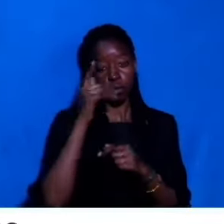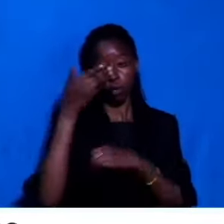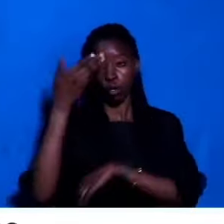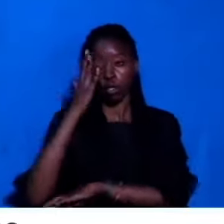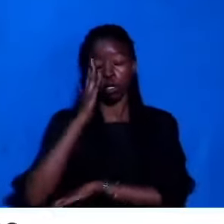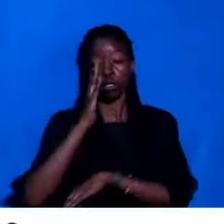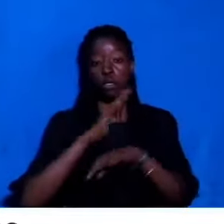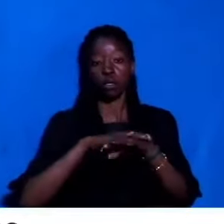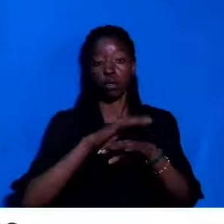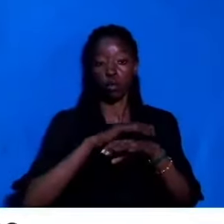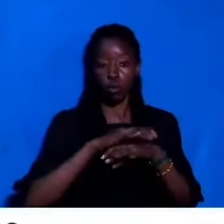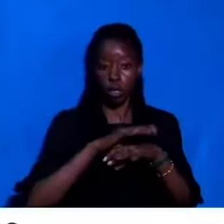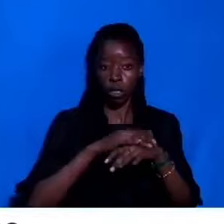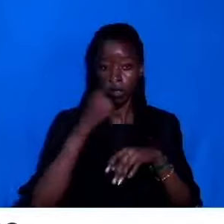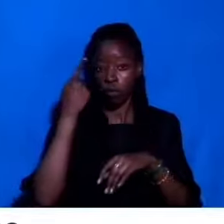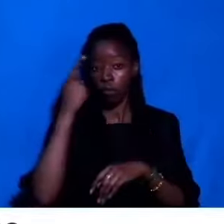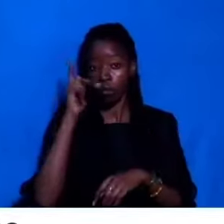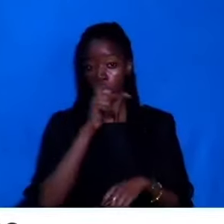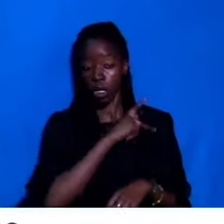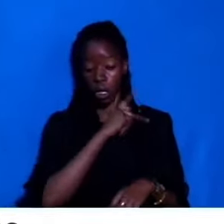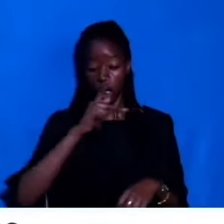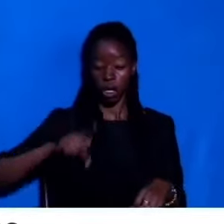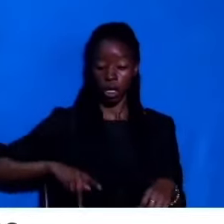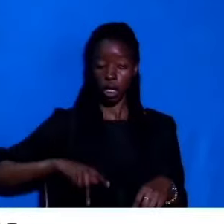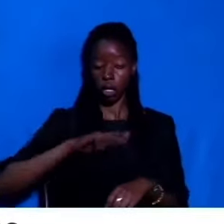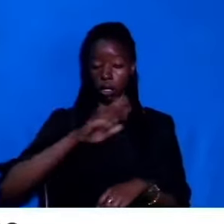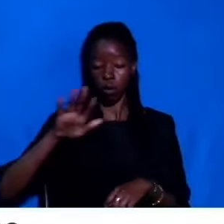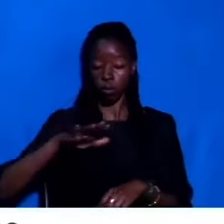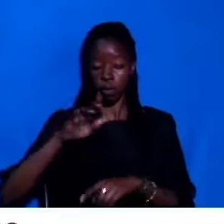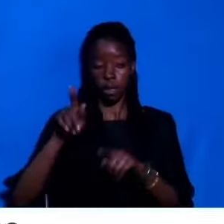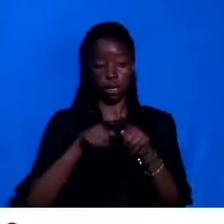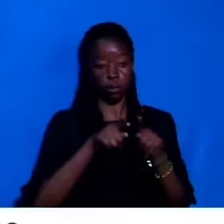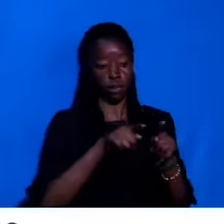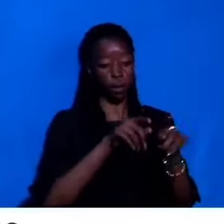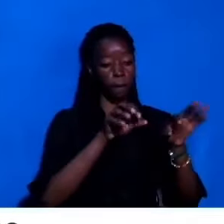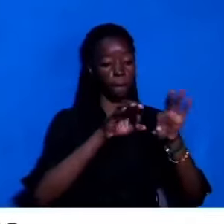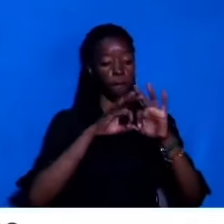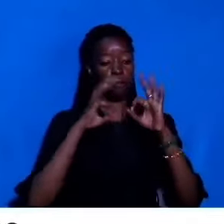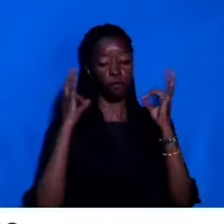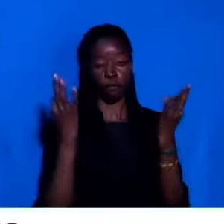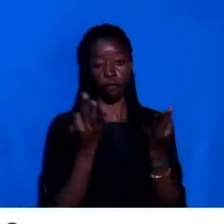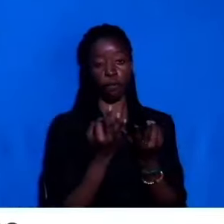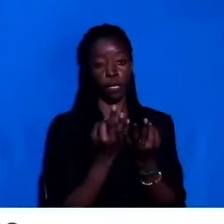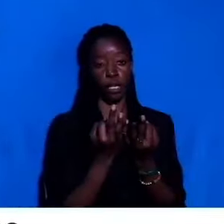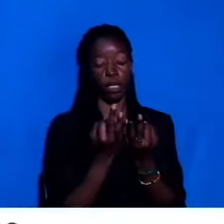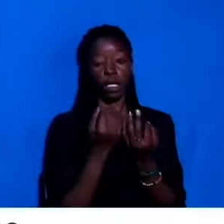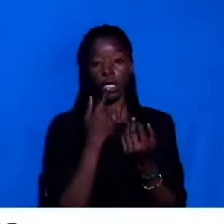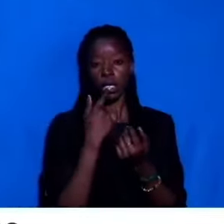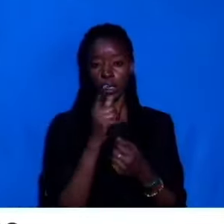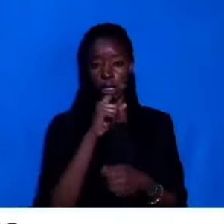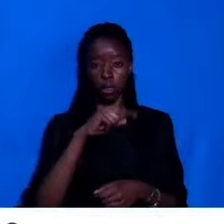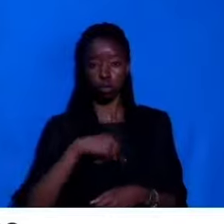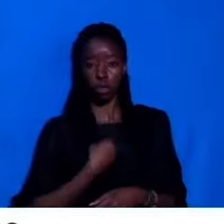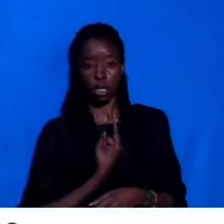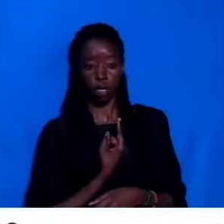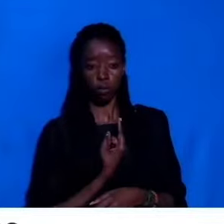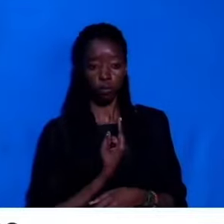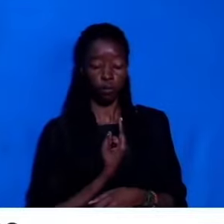probably to his kingdom, and probably even to his family. He then said to himself, to that rhetorical question, he said,